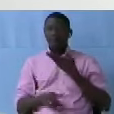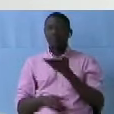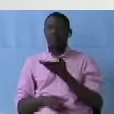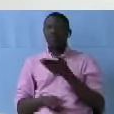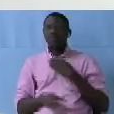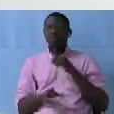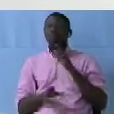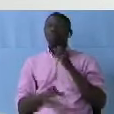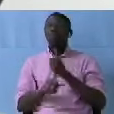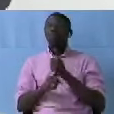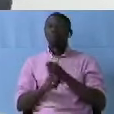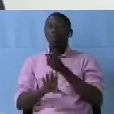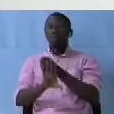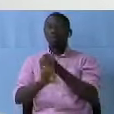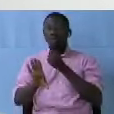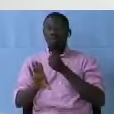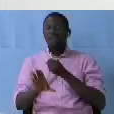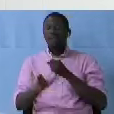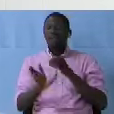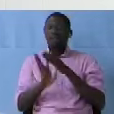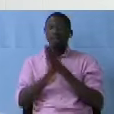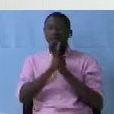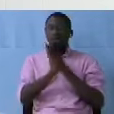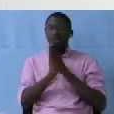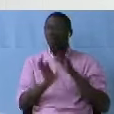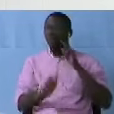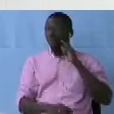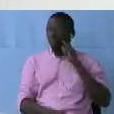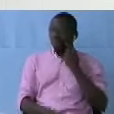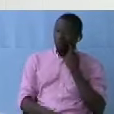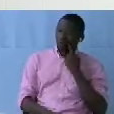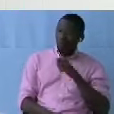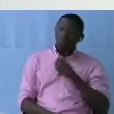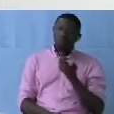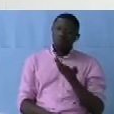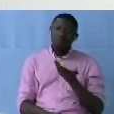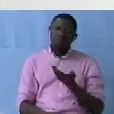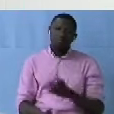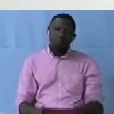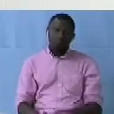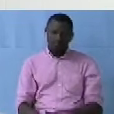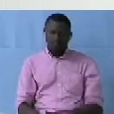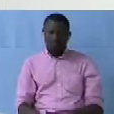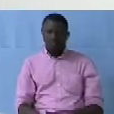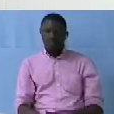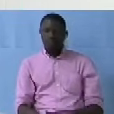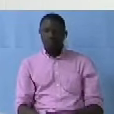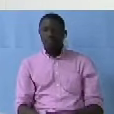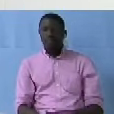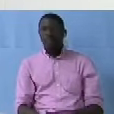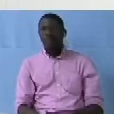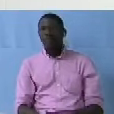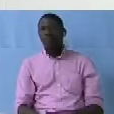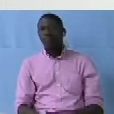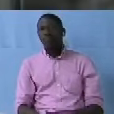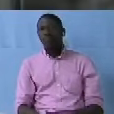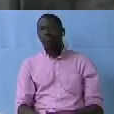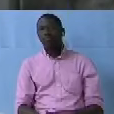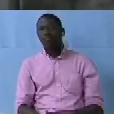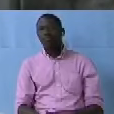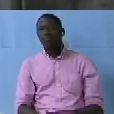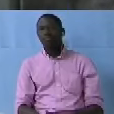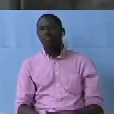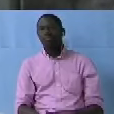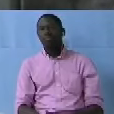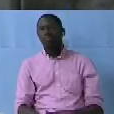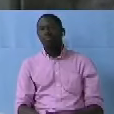to protect them against such discrimination or stigmatization. Lolu nak lu doy war la bo deme be tollu ci jamono jo xamne ya